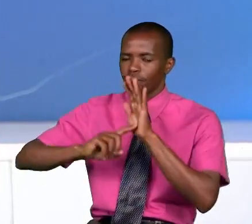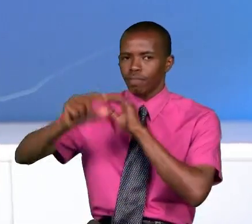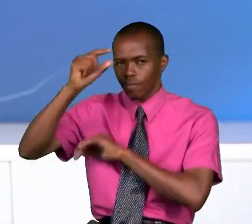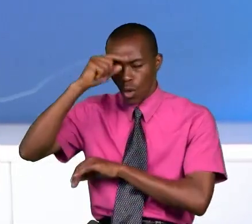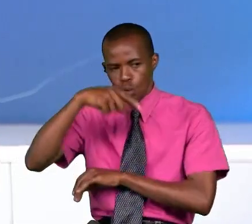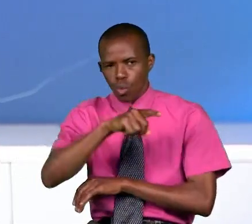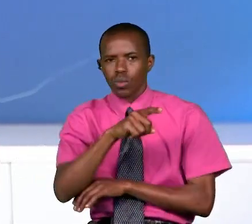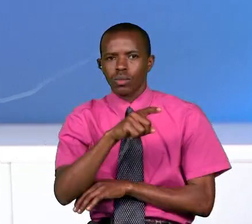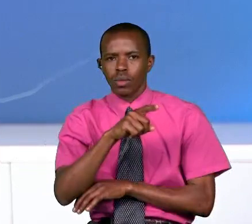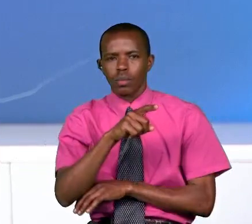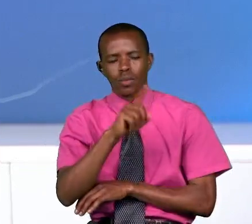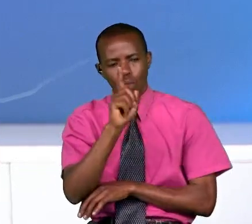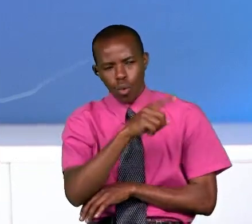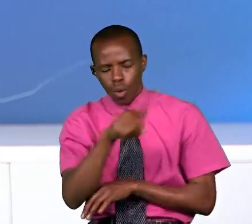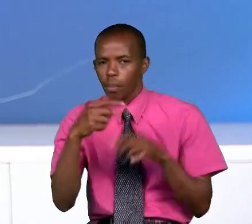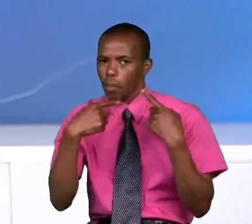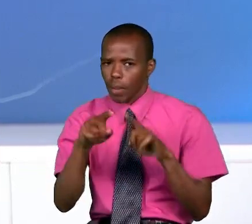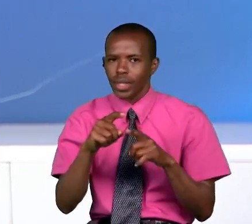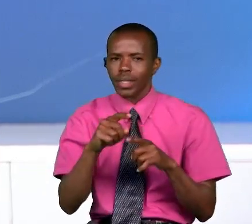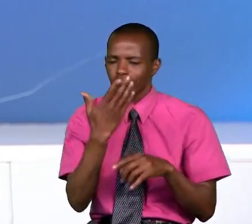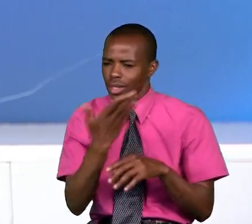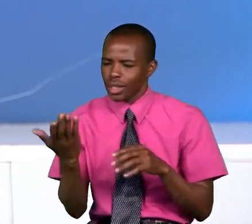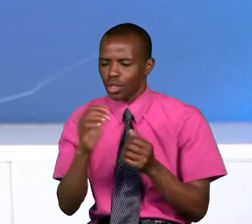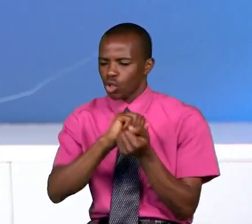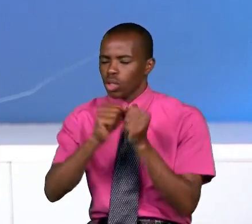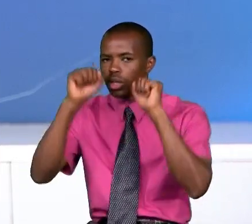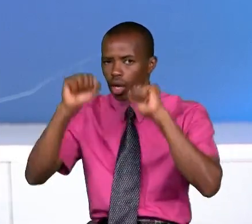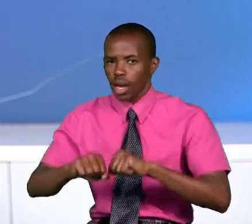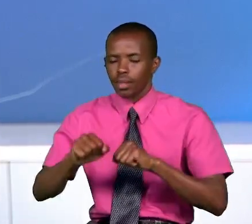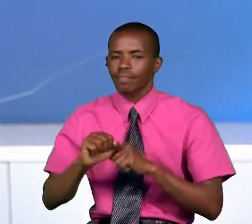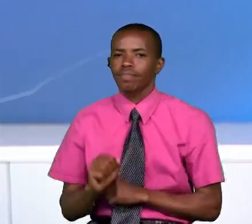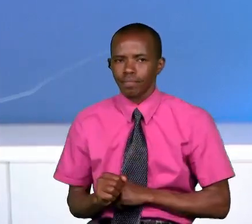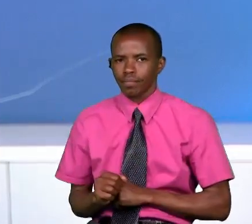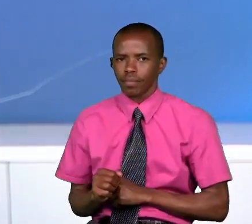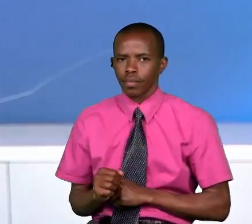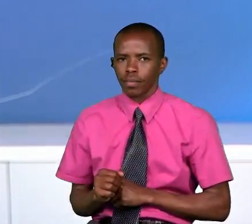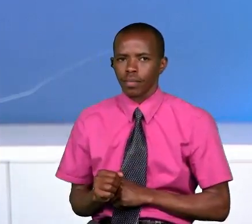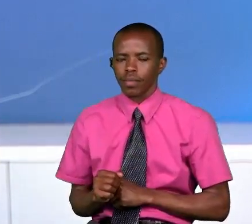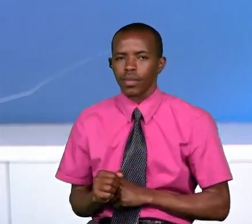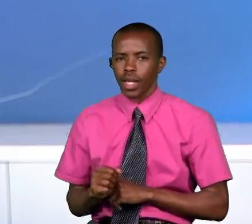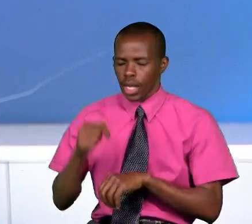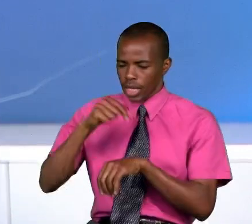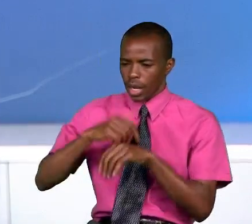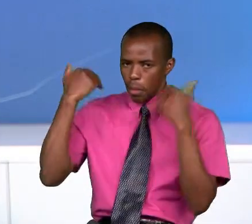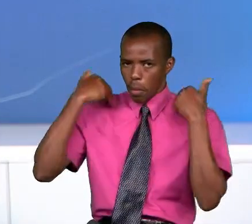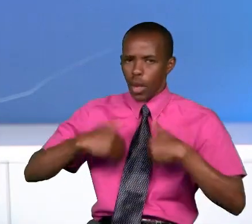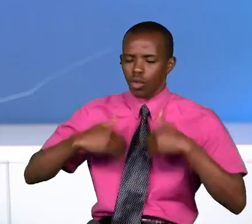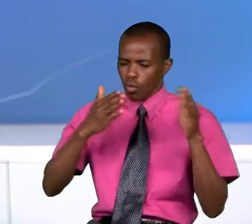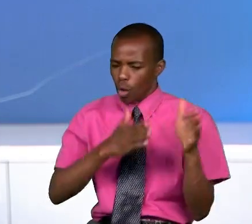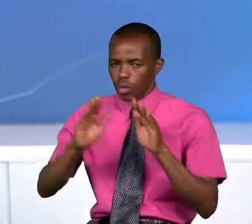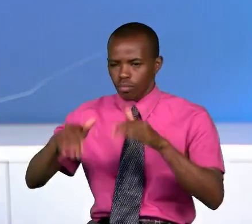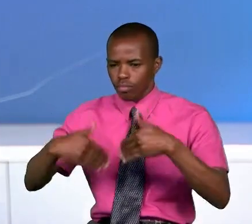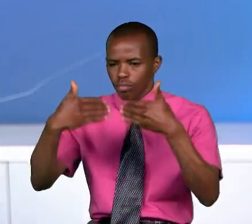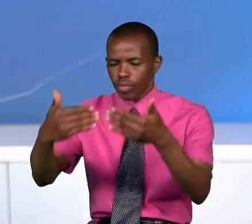You may have gone this way, but still things can work out. Because why? Mm-hmm. What happens is when I give you an opportunity,